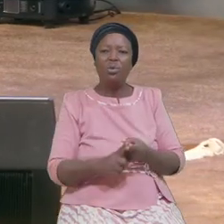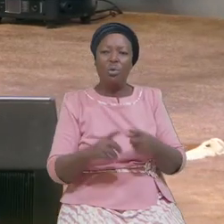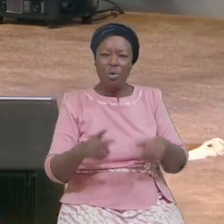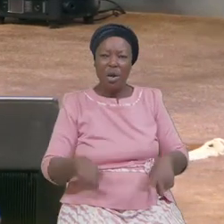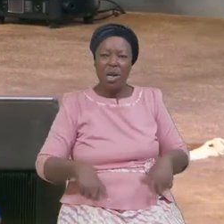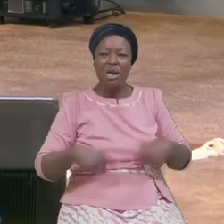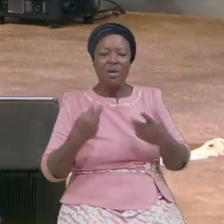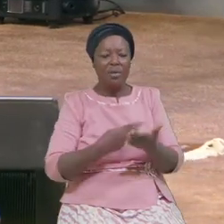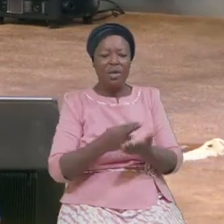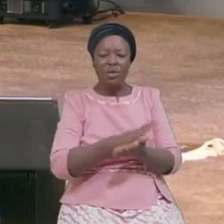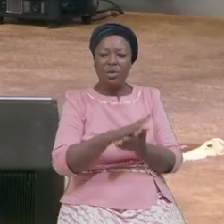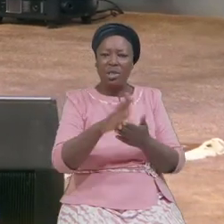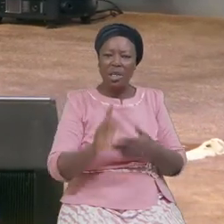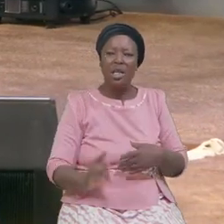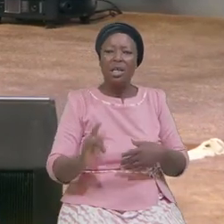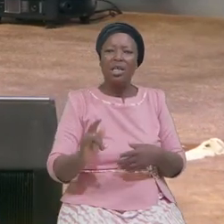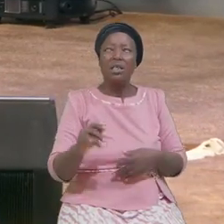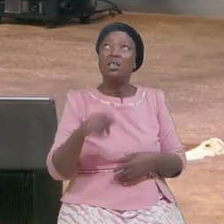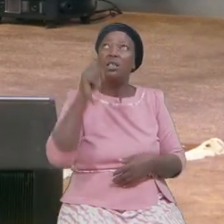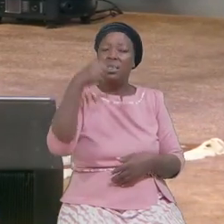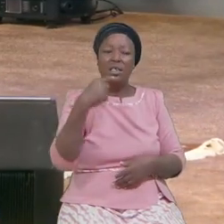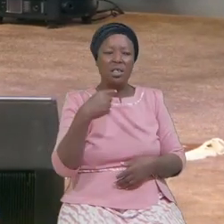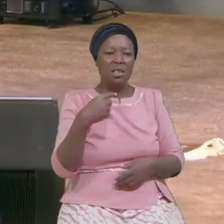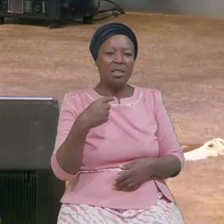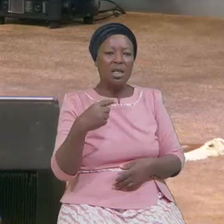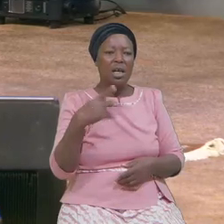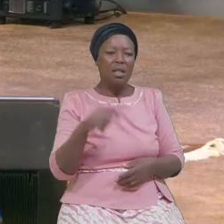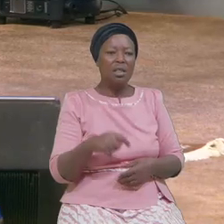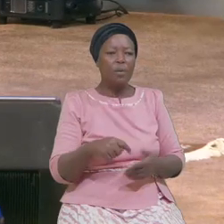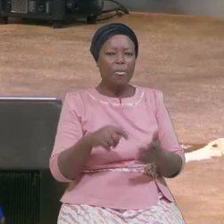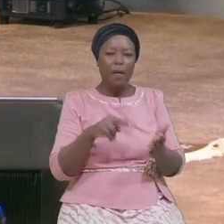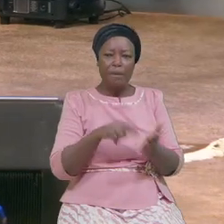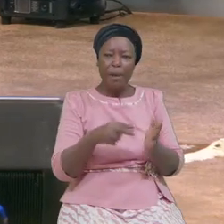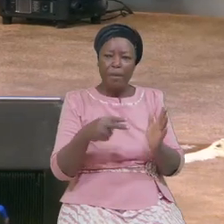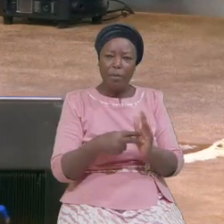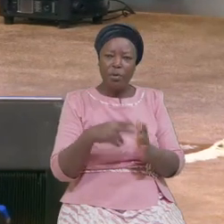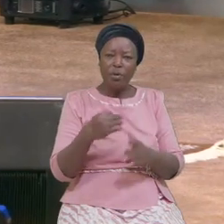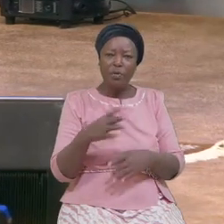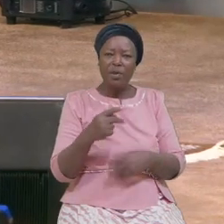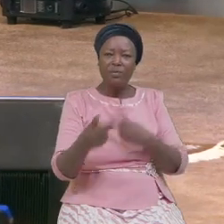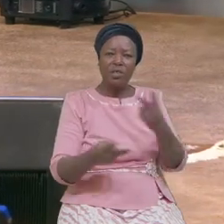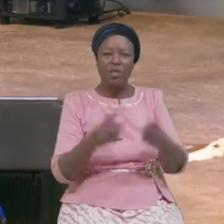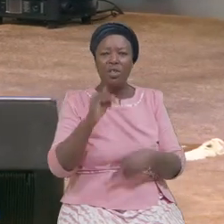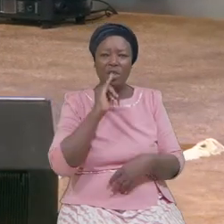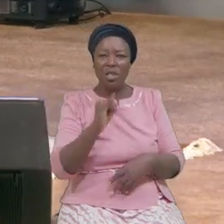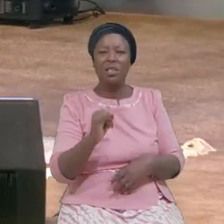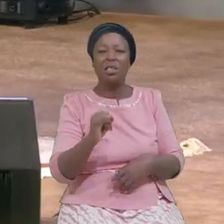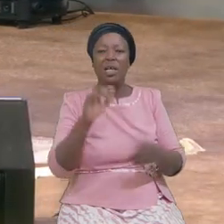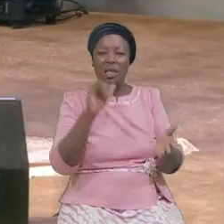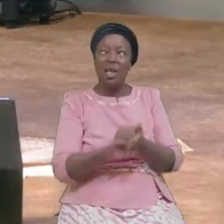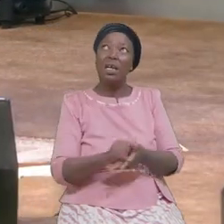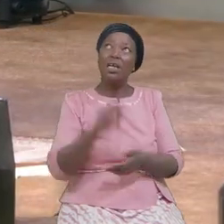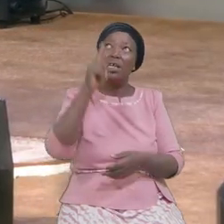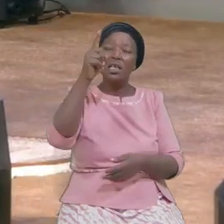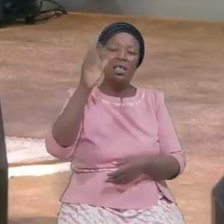live righteously. He says in the purpose of the visitation is that he